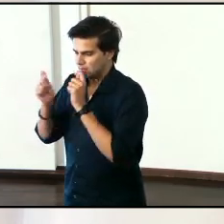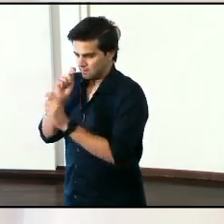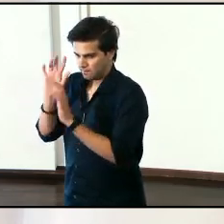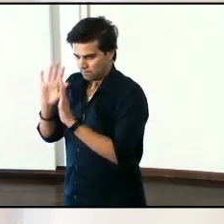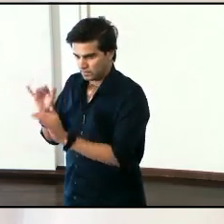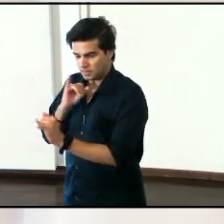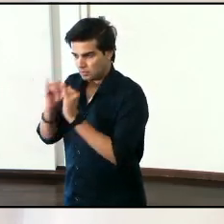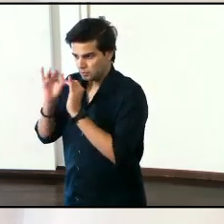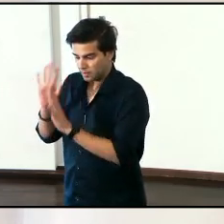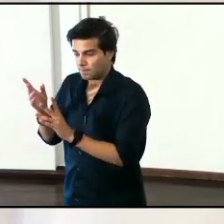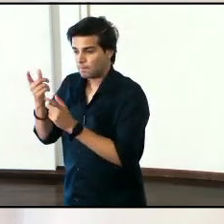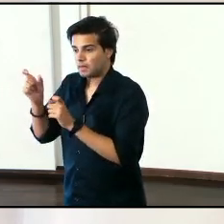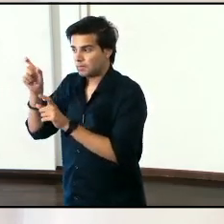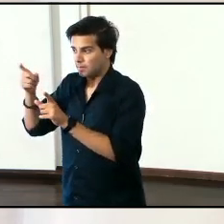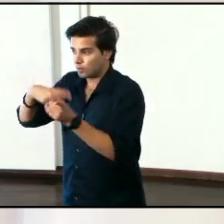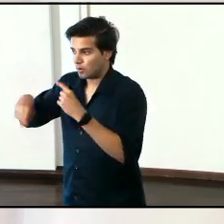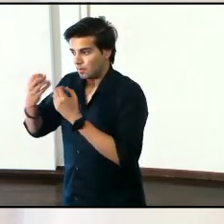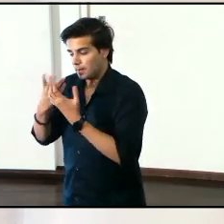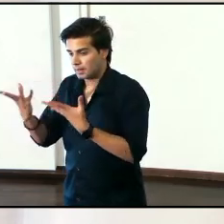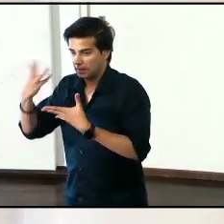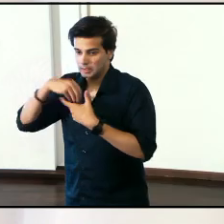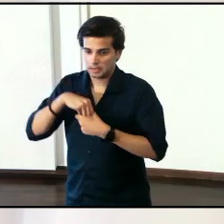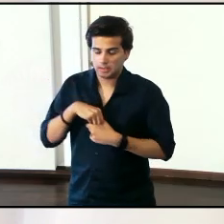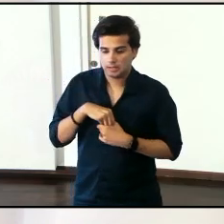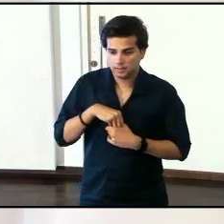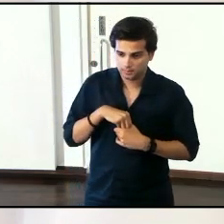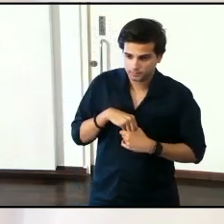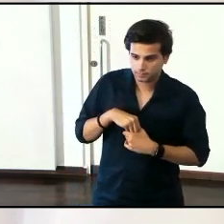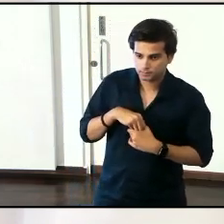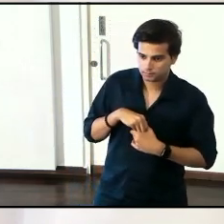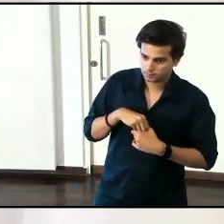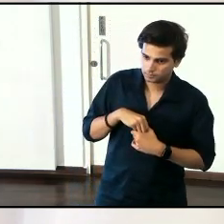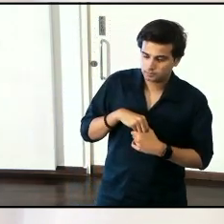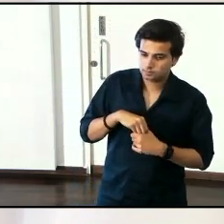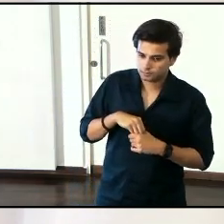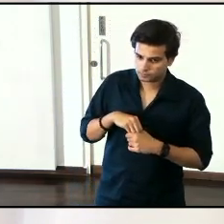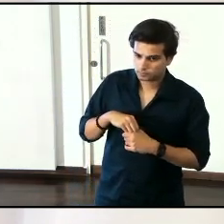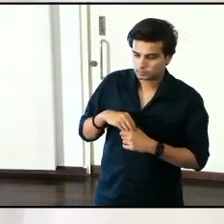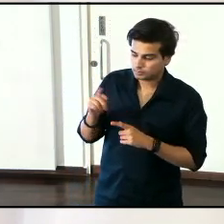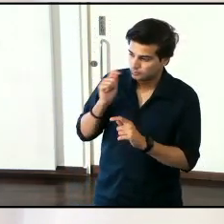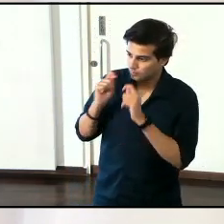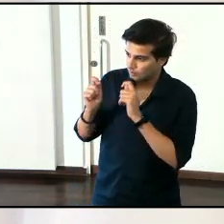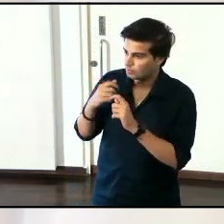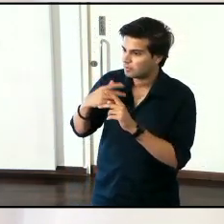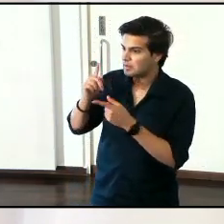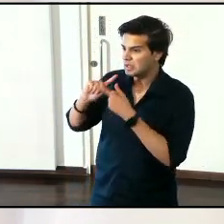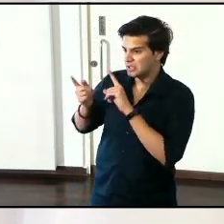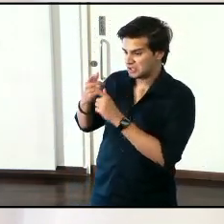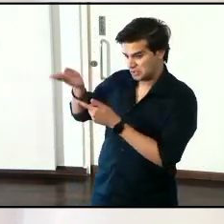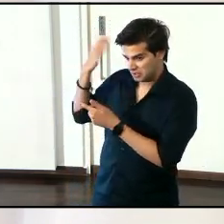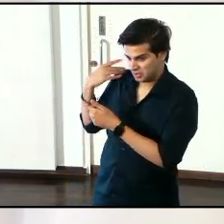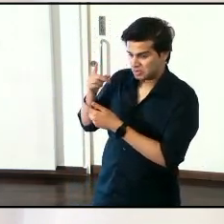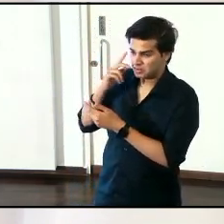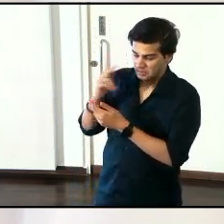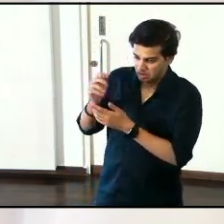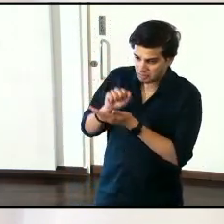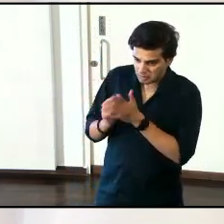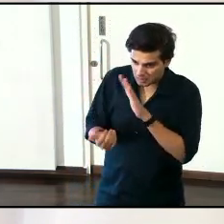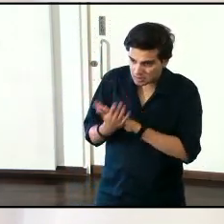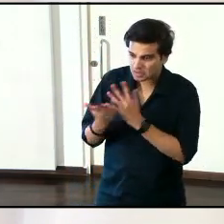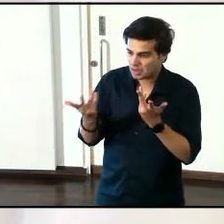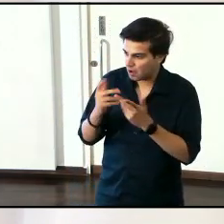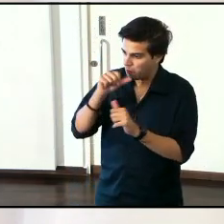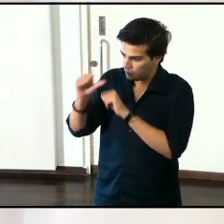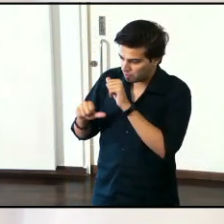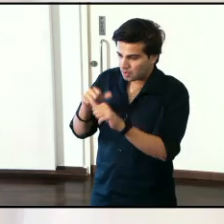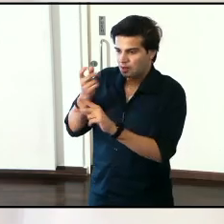need as many people as possible to help them with this. So I think we do need to understand histories of printing, costs,